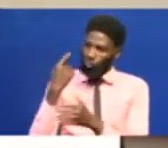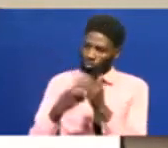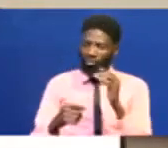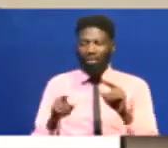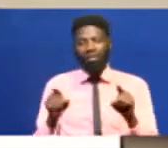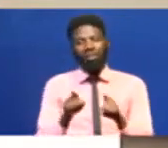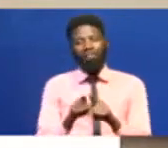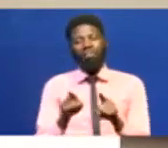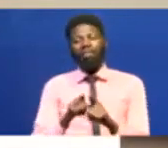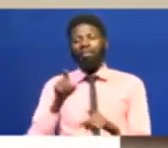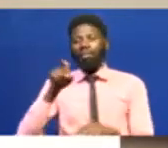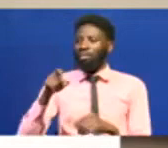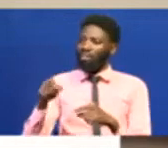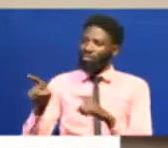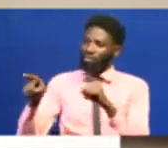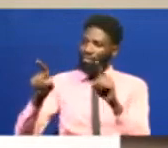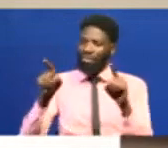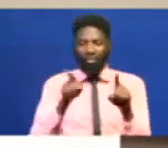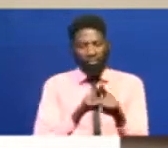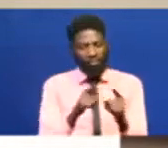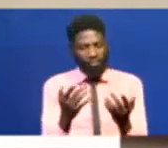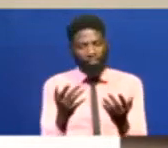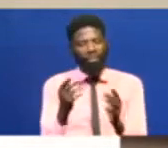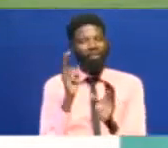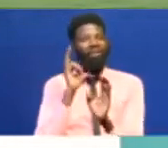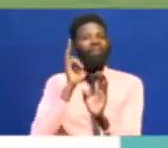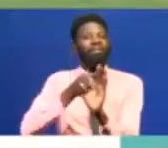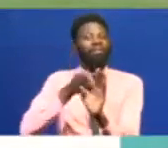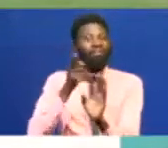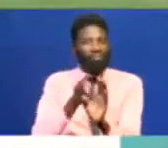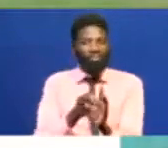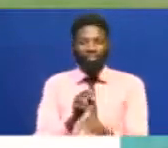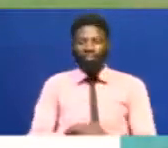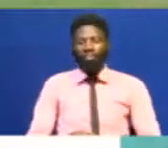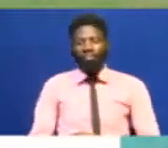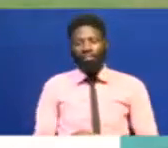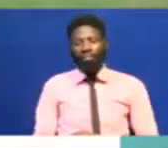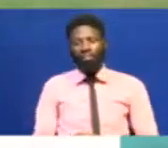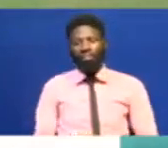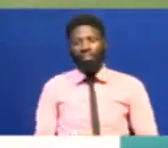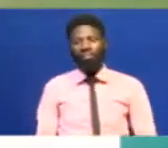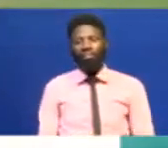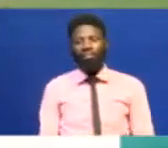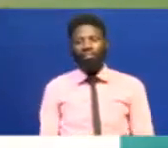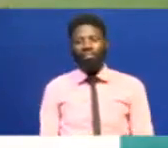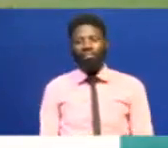therefore there was a need for them just to come and participate. For Easy Friday Sports, I'm Daniel Mwendwa.